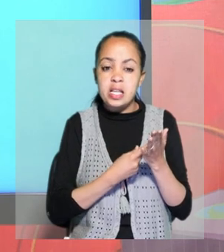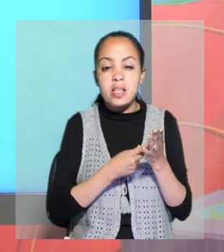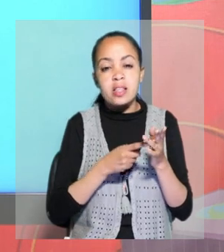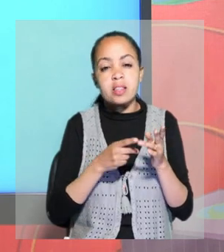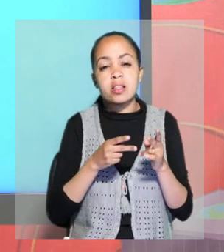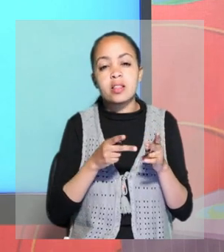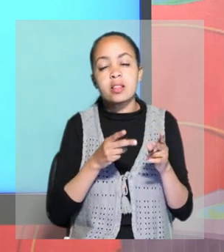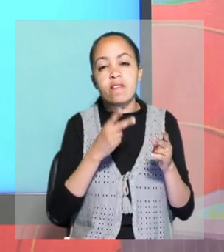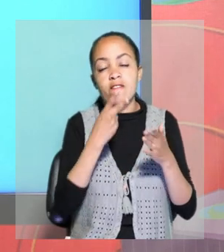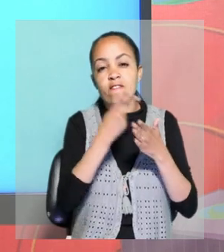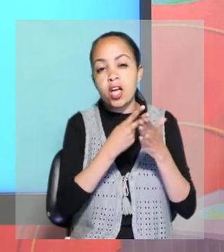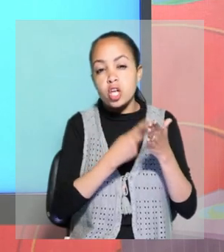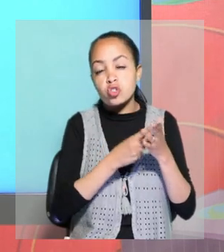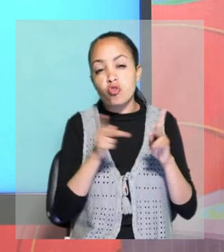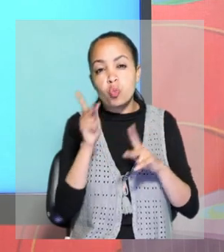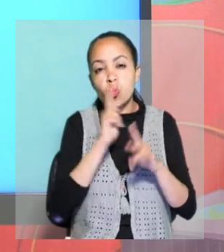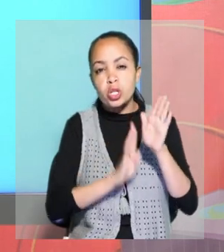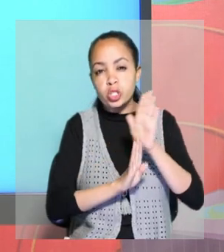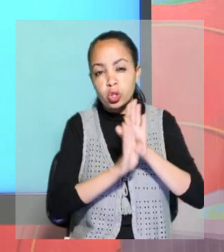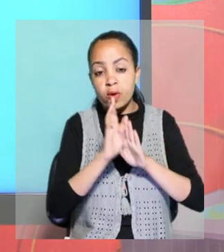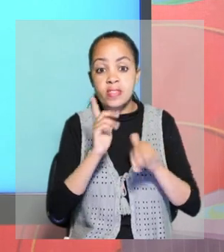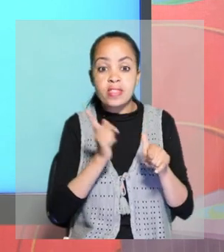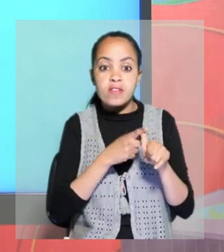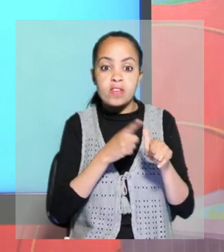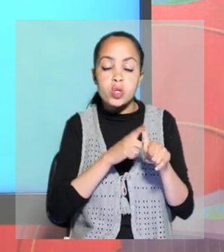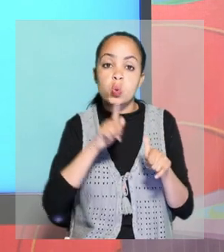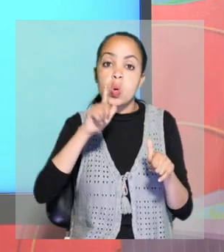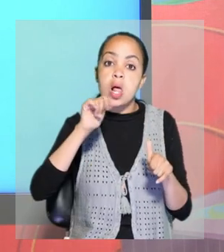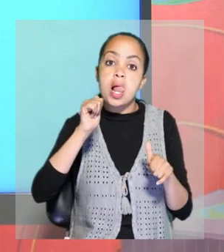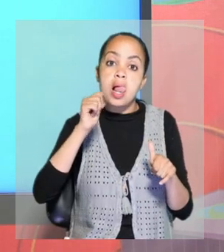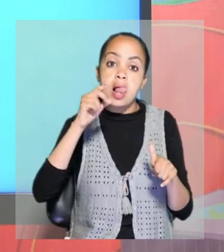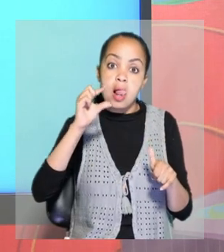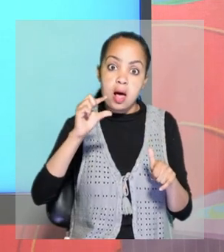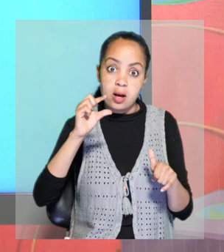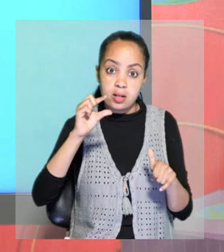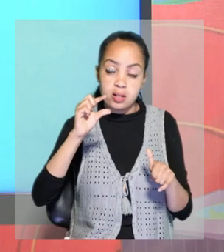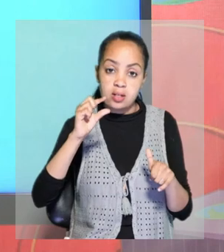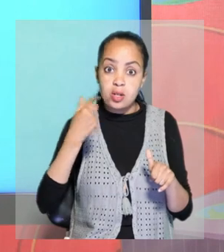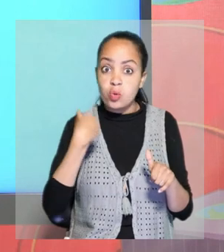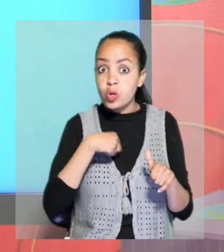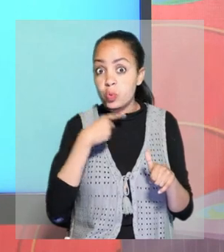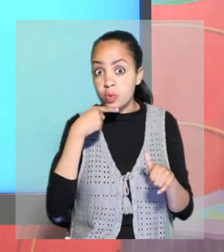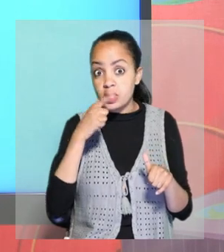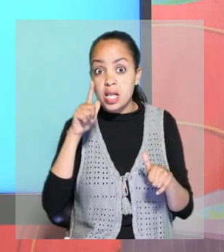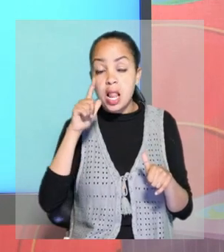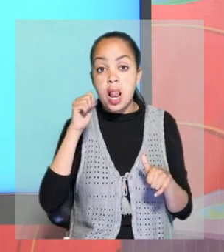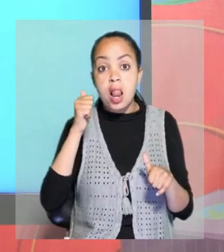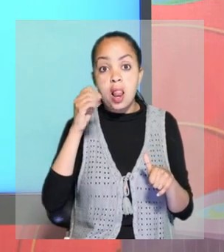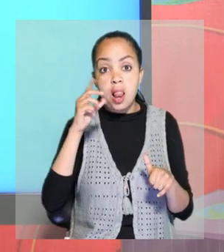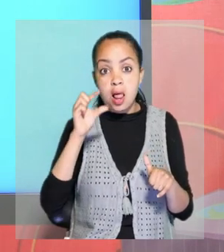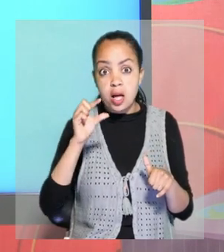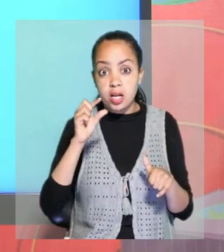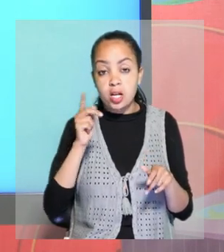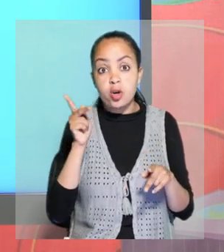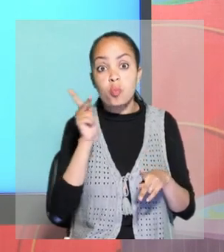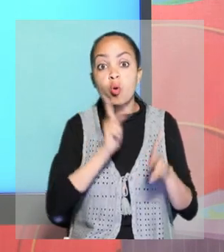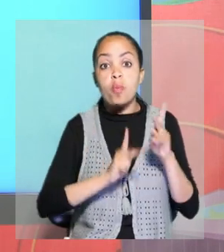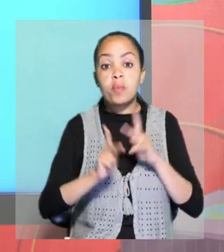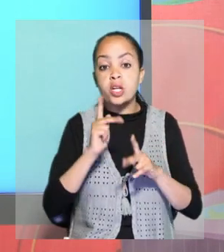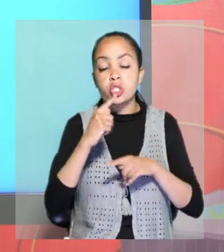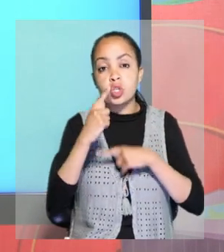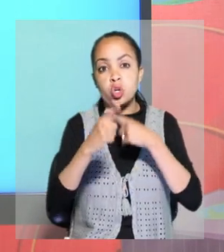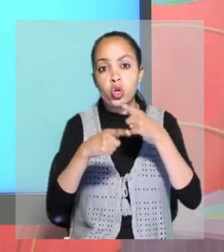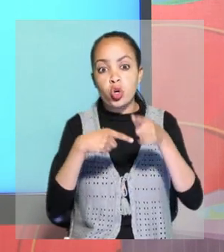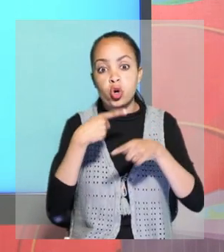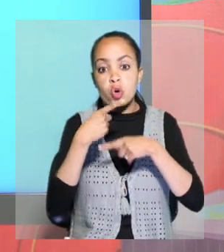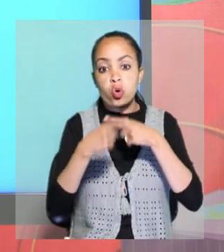of population growth. One is lag phase. When we say lag phase, population going